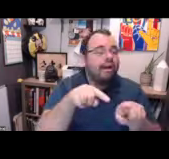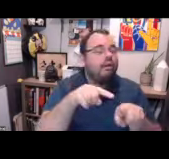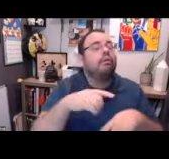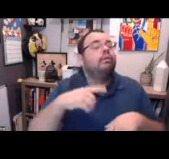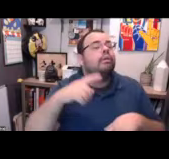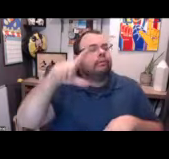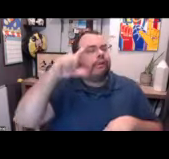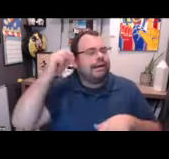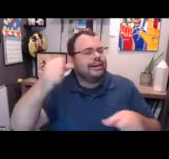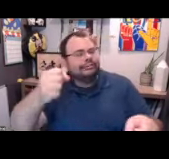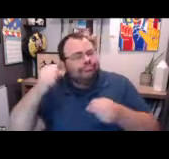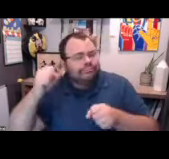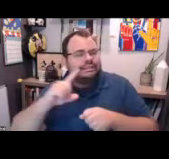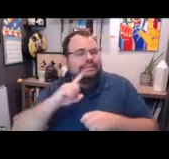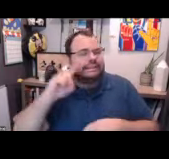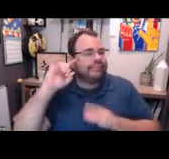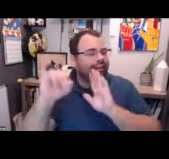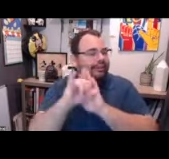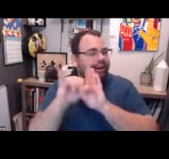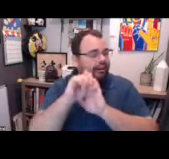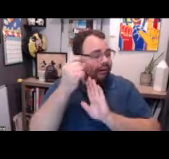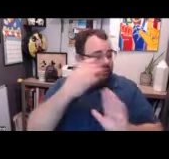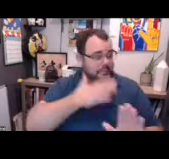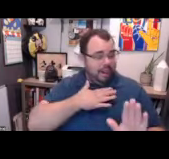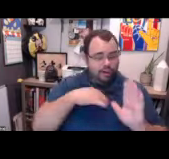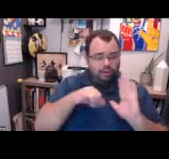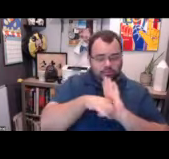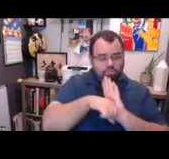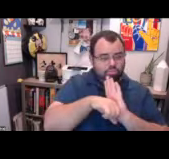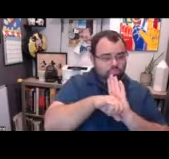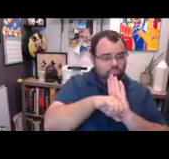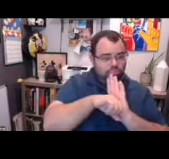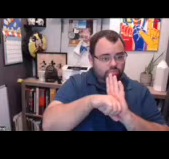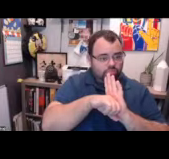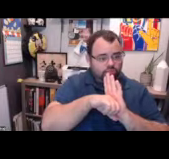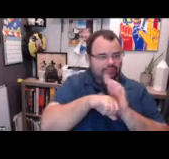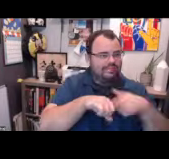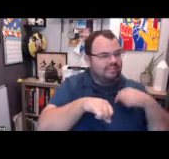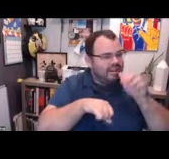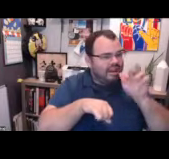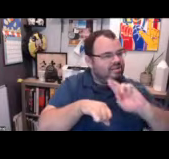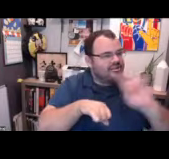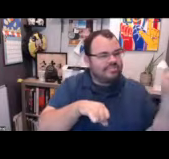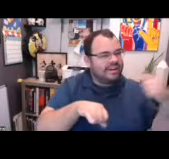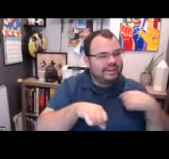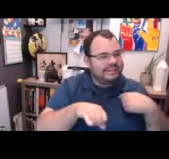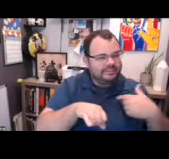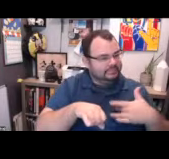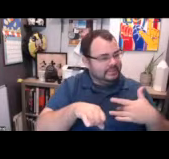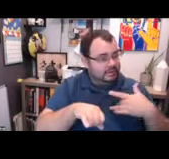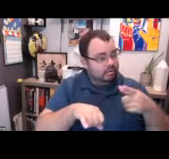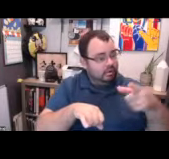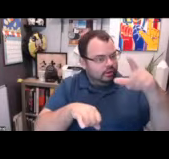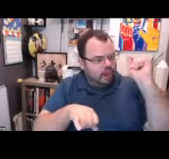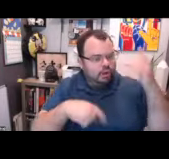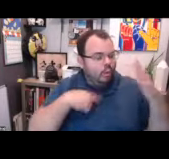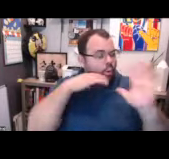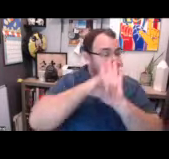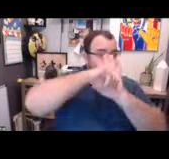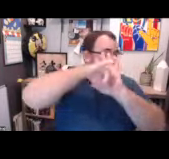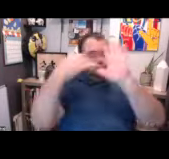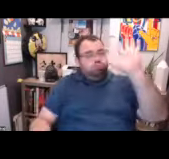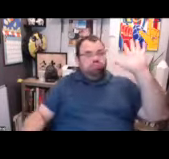implant, signing, the guy that was like really strong deaf identity, and my identity had not been fully recovered yet.